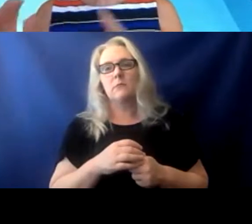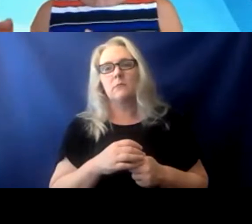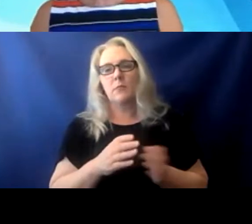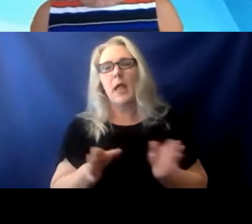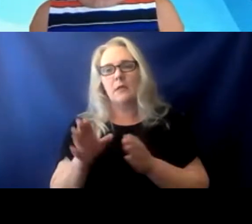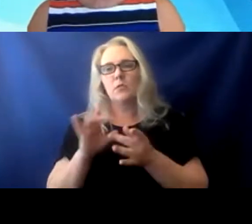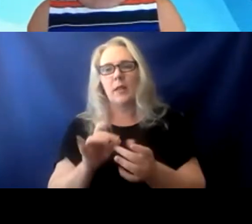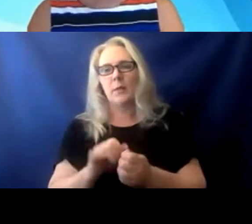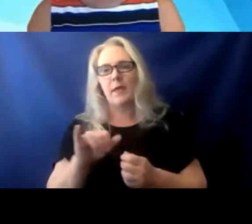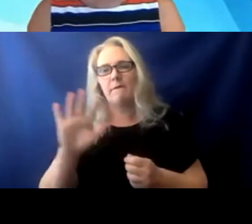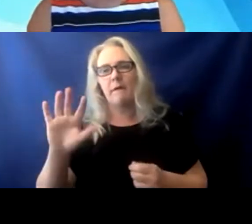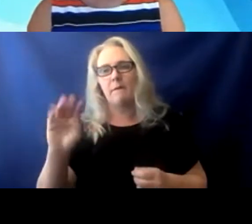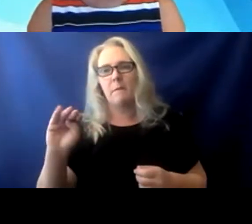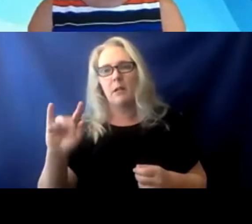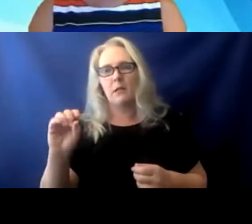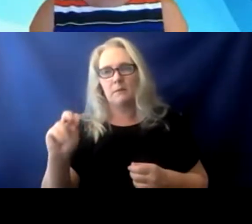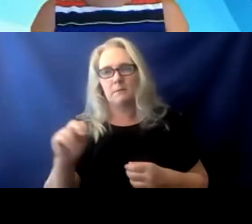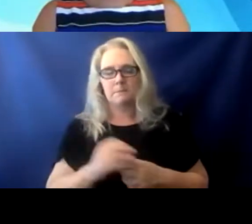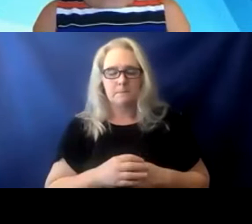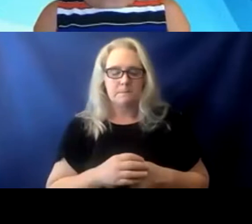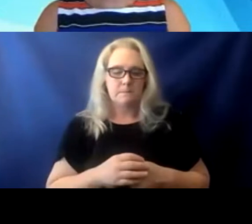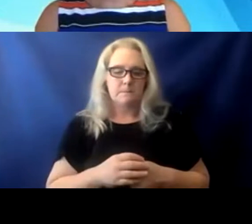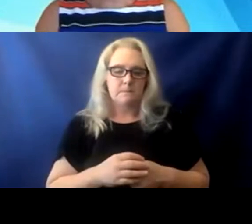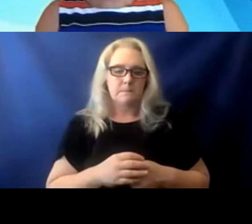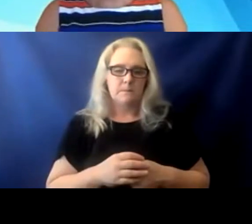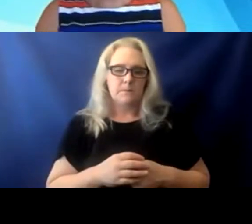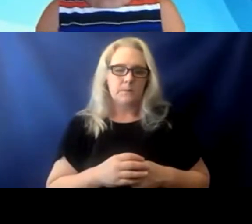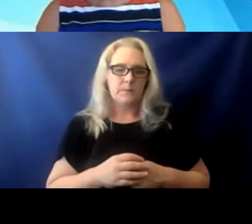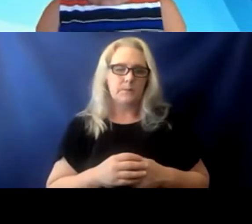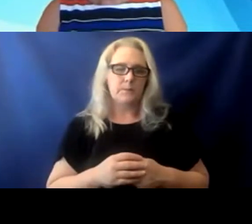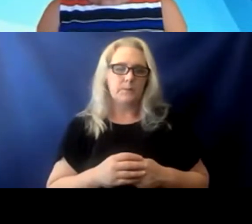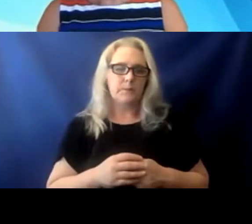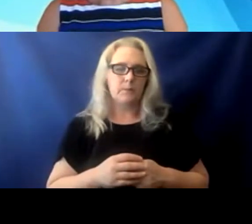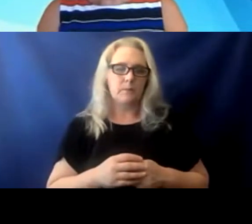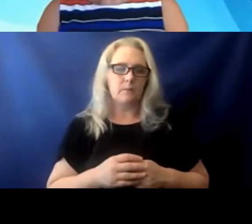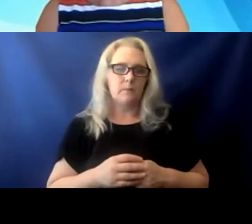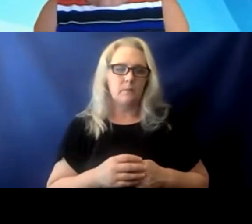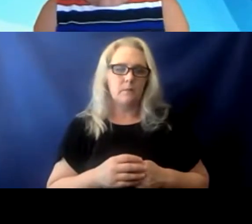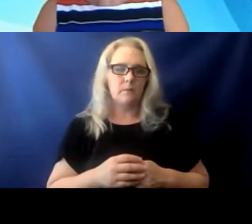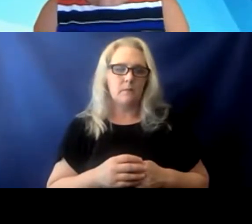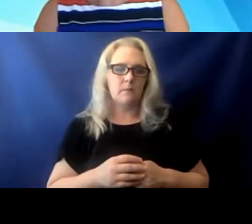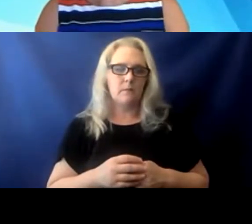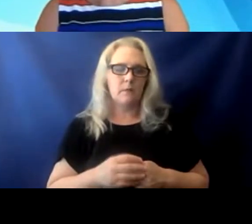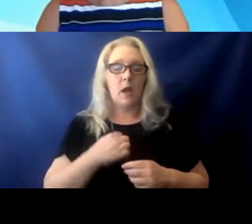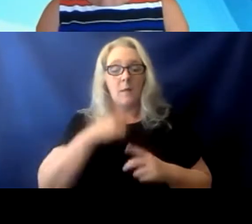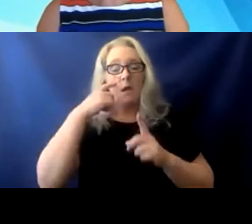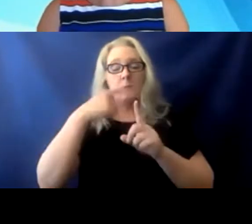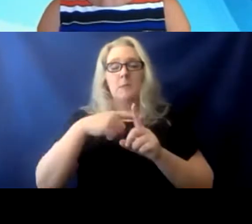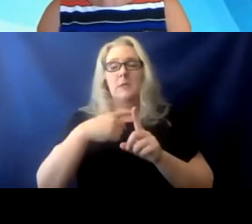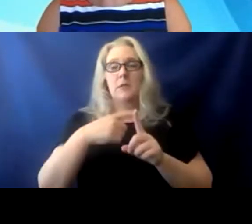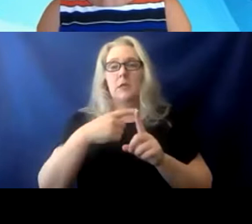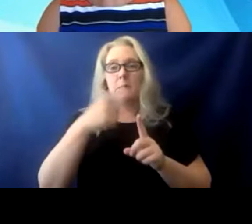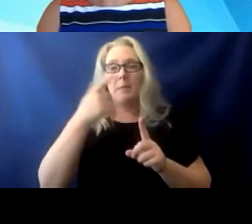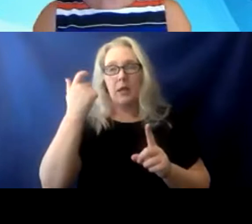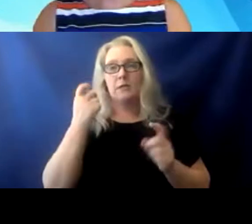specific proposal on the LTSS data transparency, I think that's exactly the question is, I'm optimistic actually, because there's a lot of